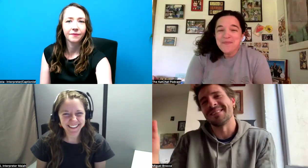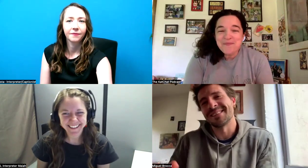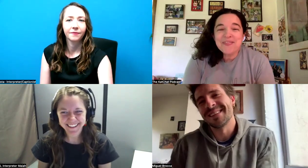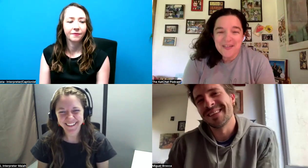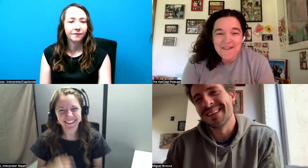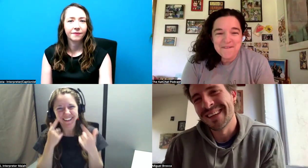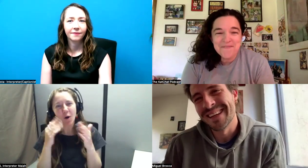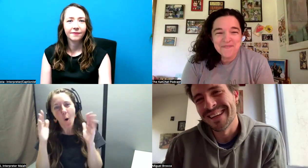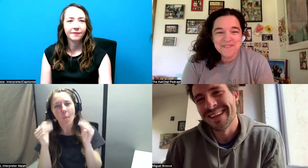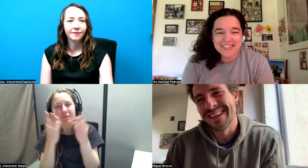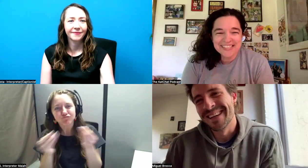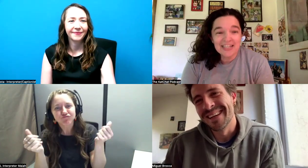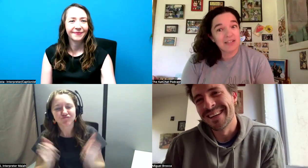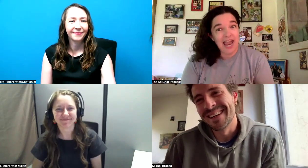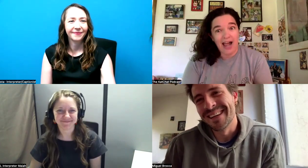it passes.